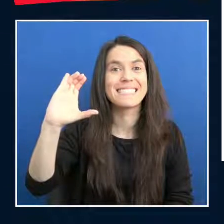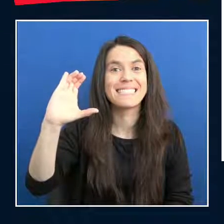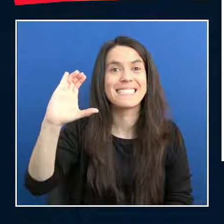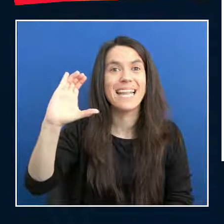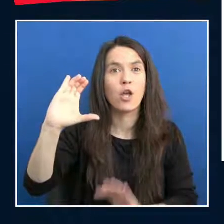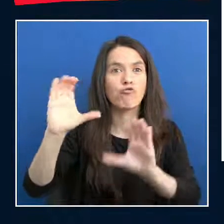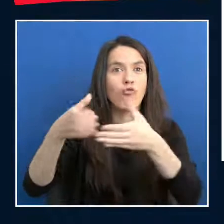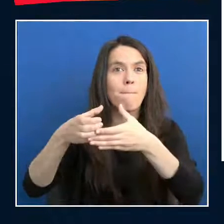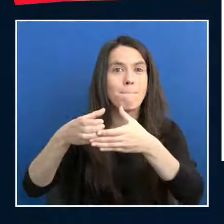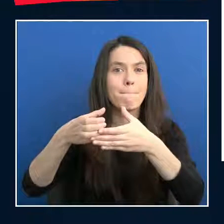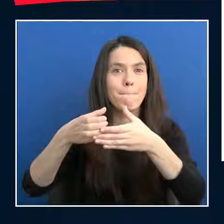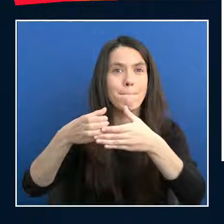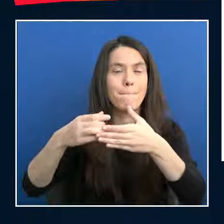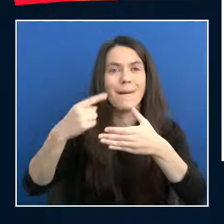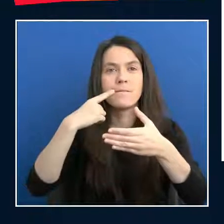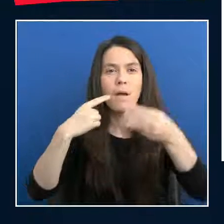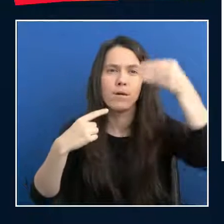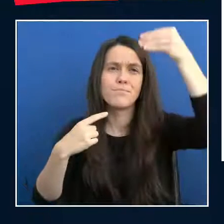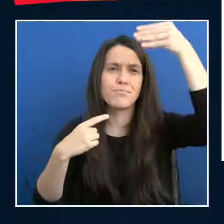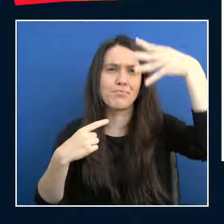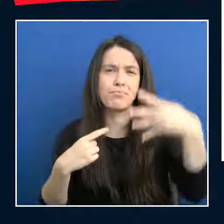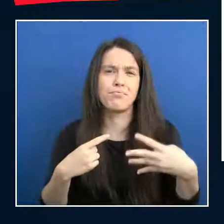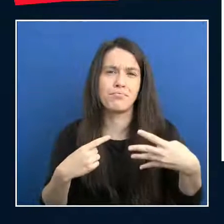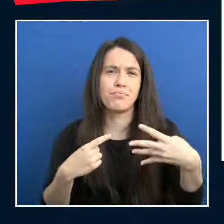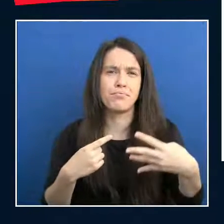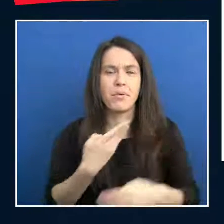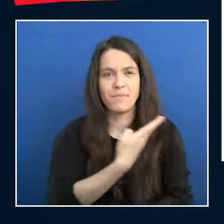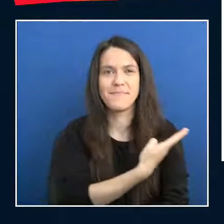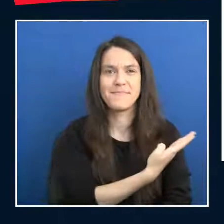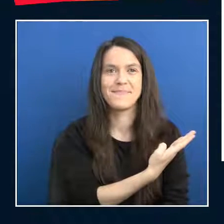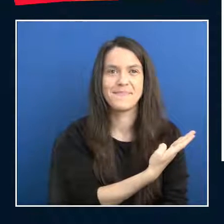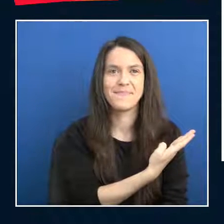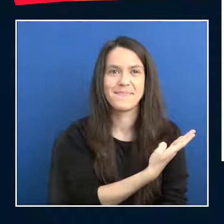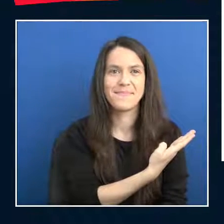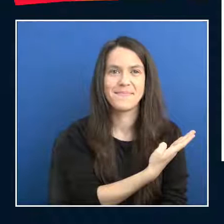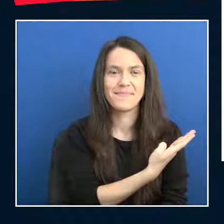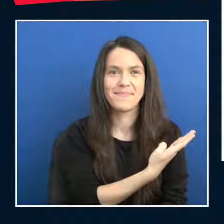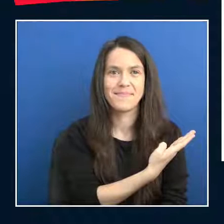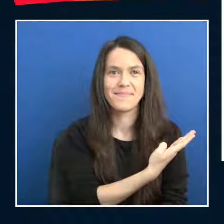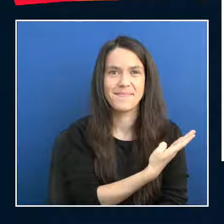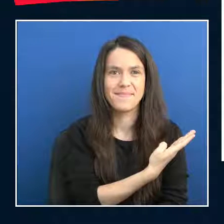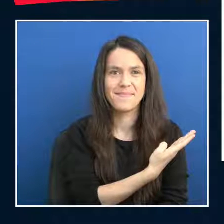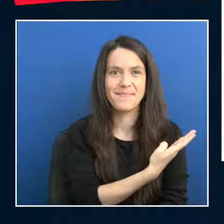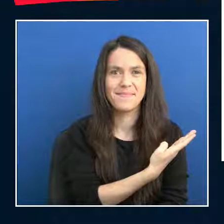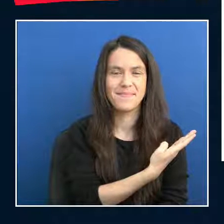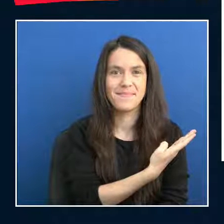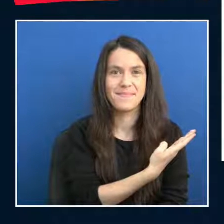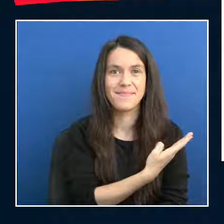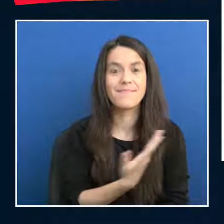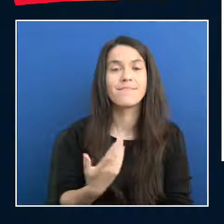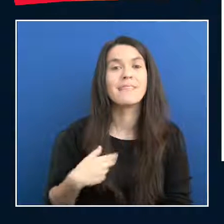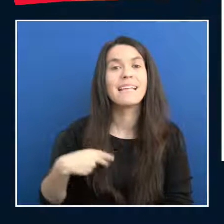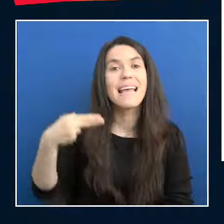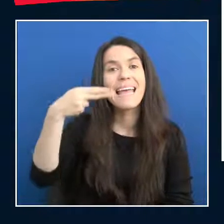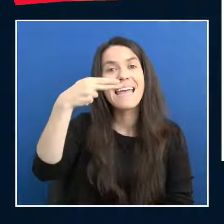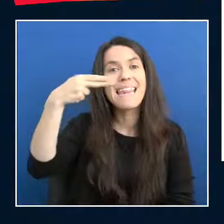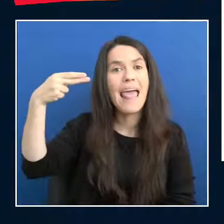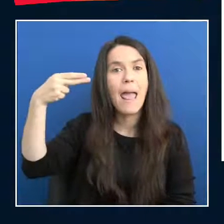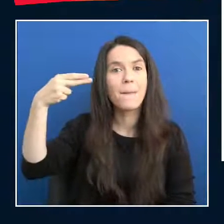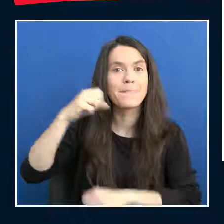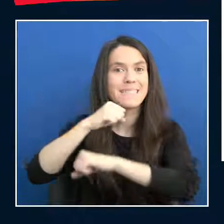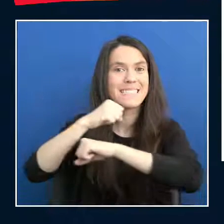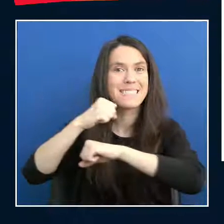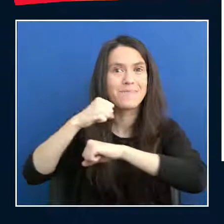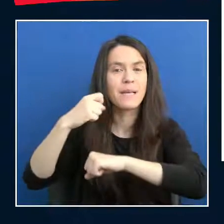can use. So you have like memory, CPU assets, devices, and so on. And namespaces is everything that a process